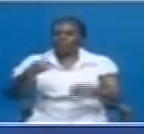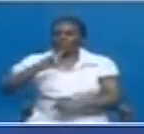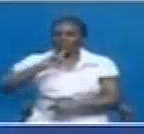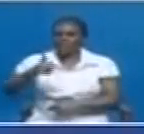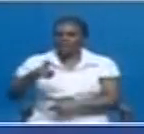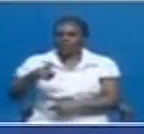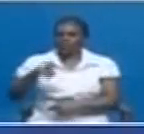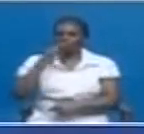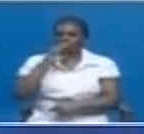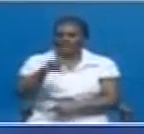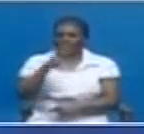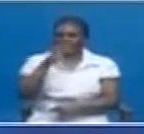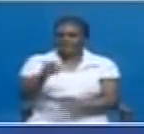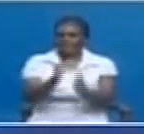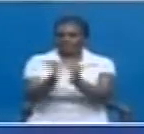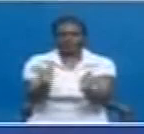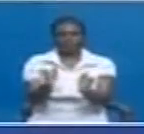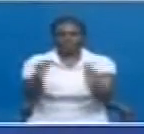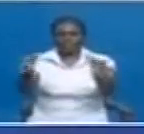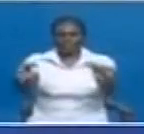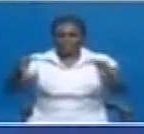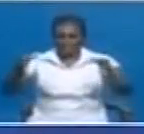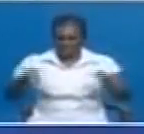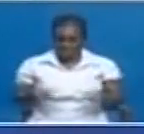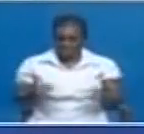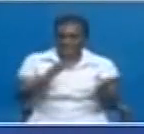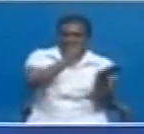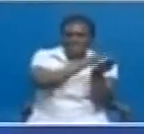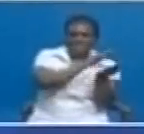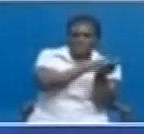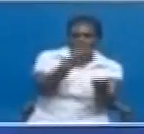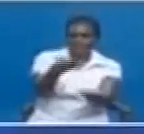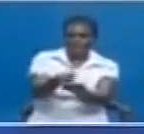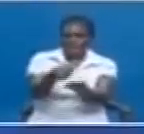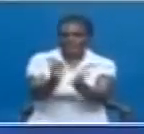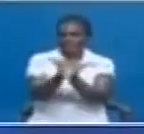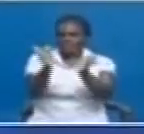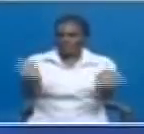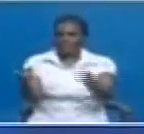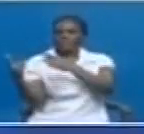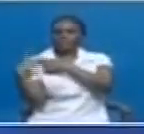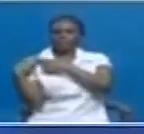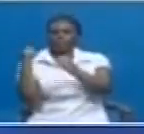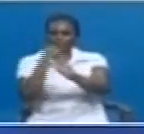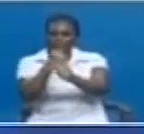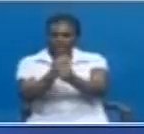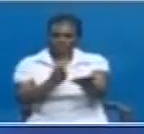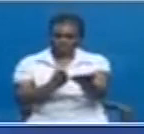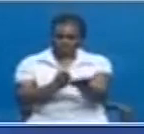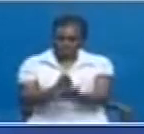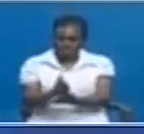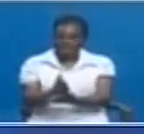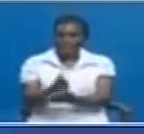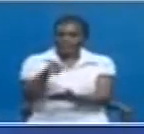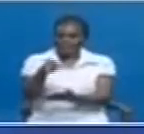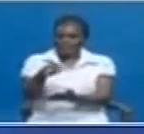General. They are not right in so doing. The Treasury, which is the custodian of public finance and mandated with ensuring compliance, has